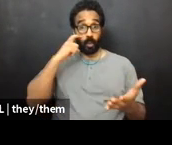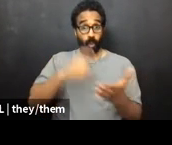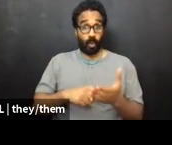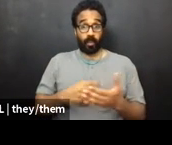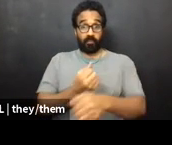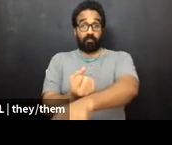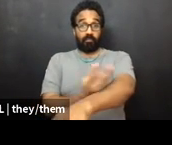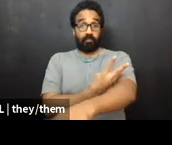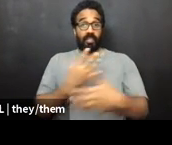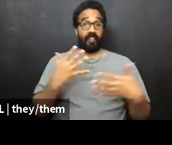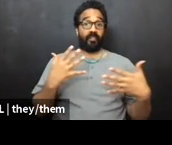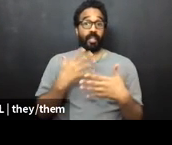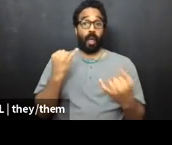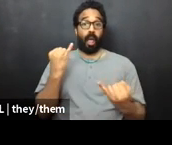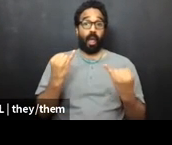tough questions.